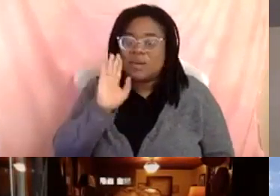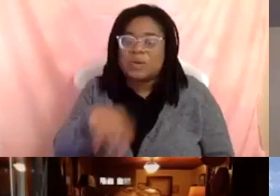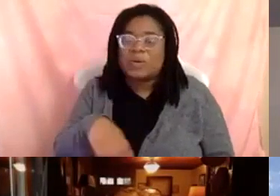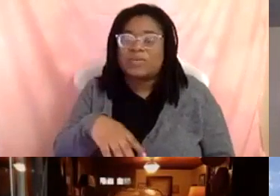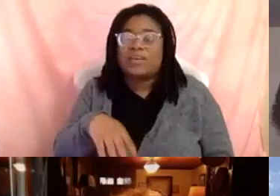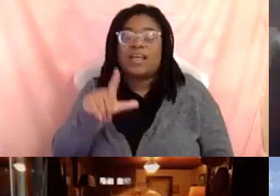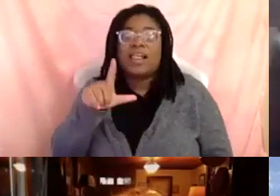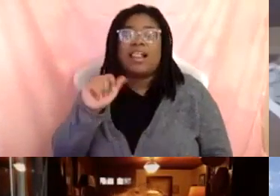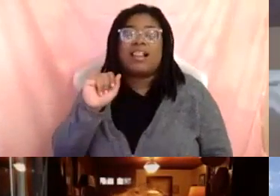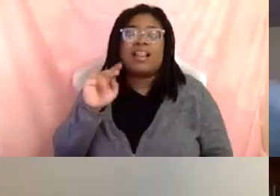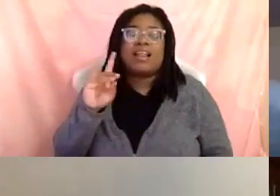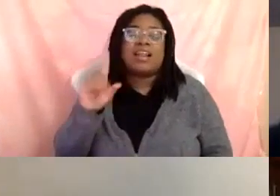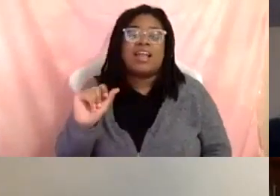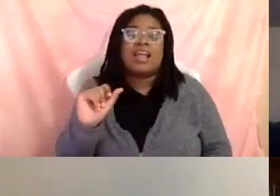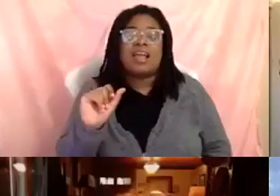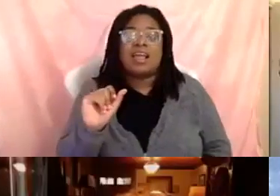Linda.